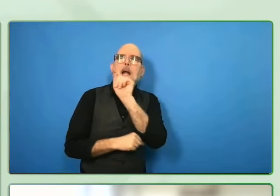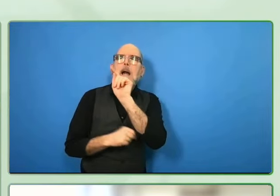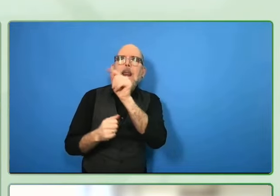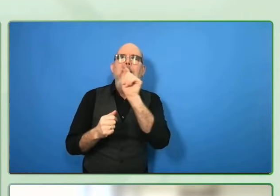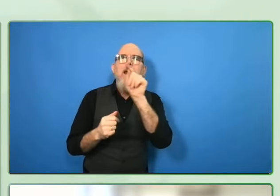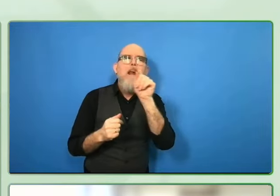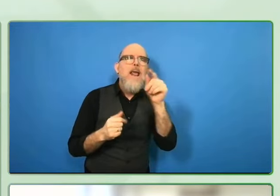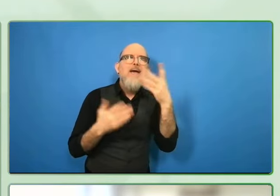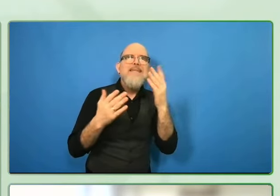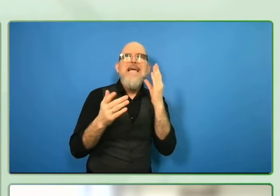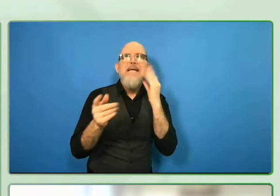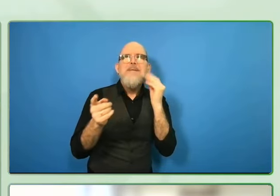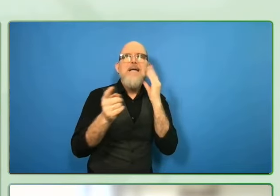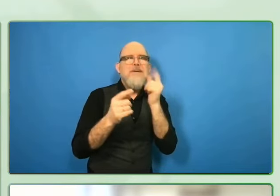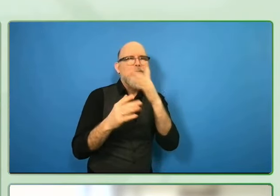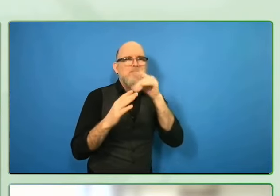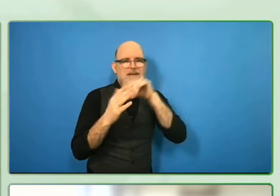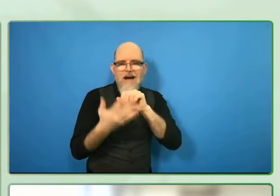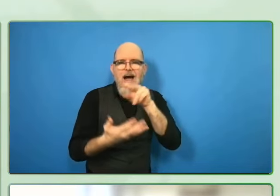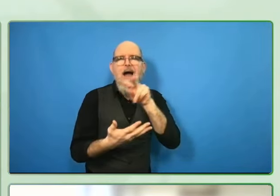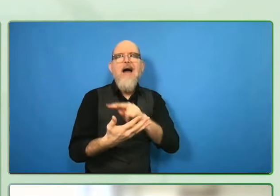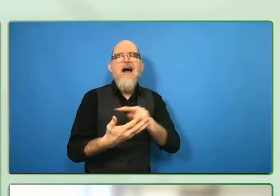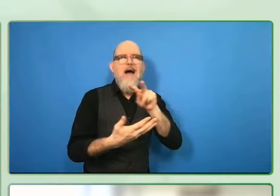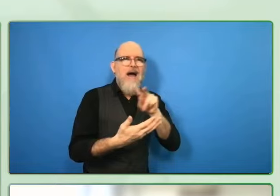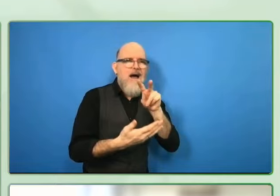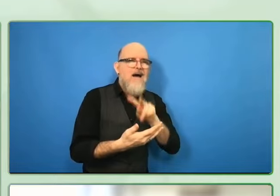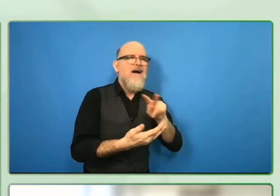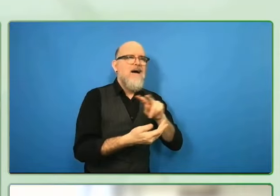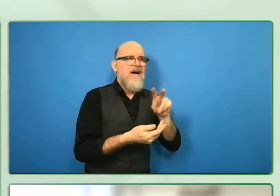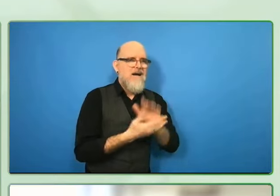third option that people voted for globally, and these